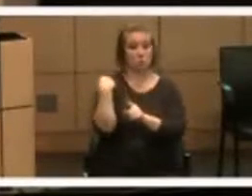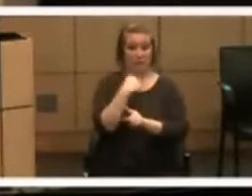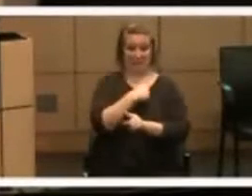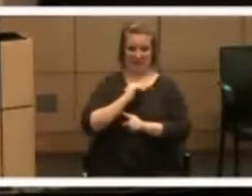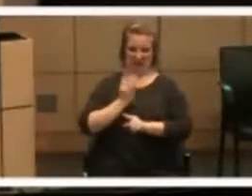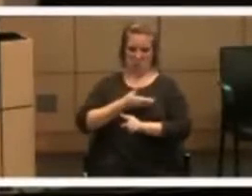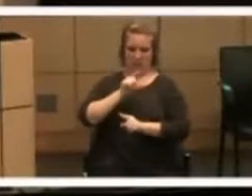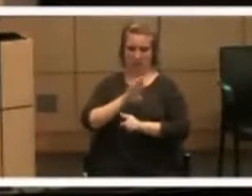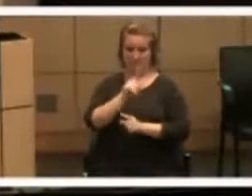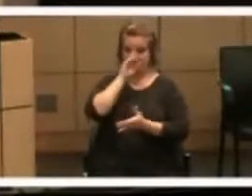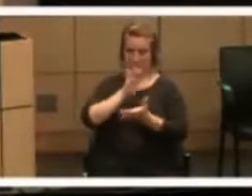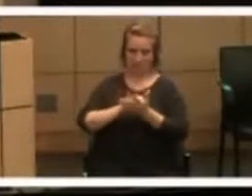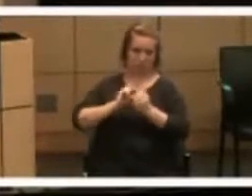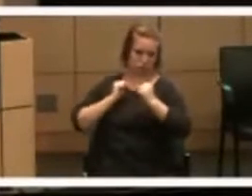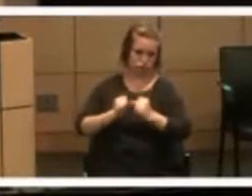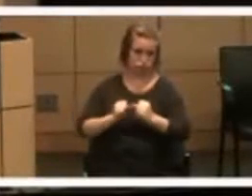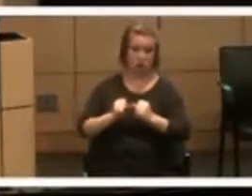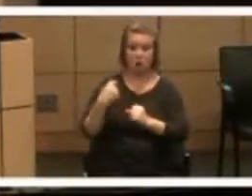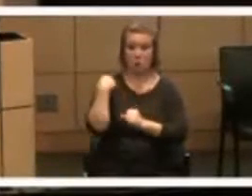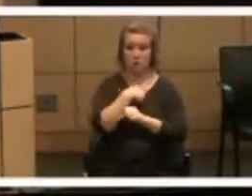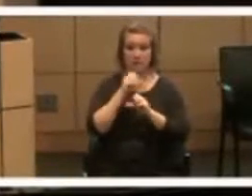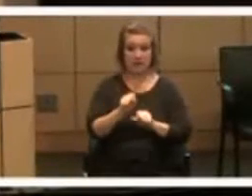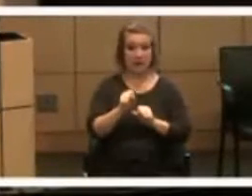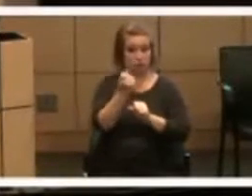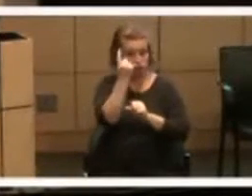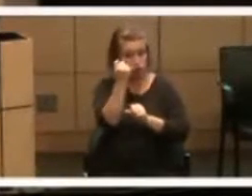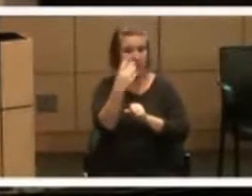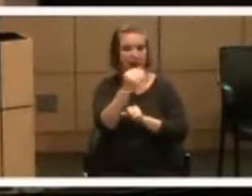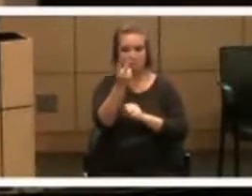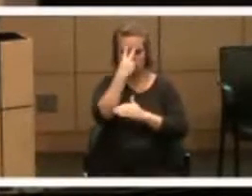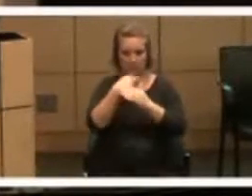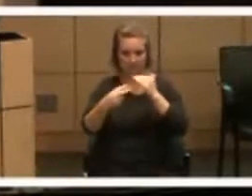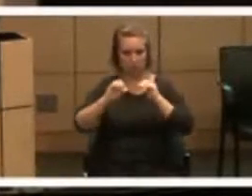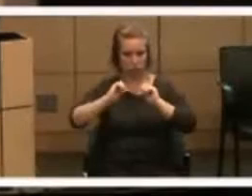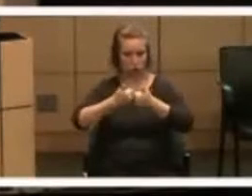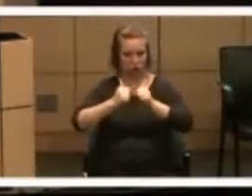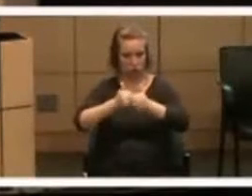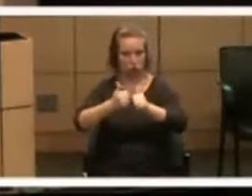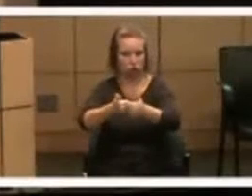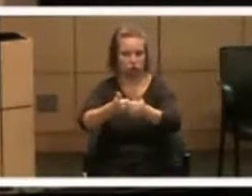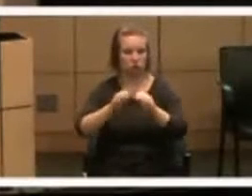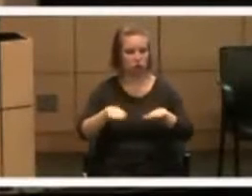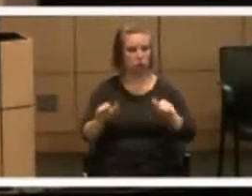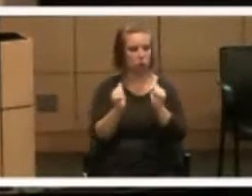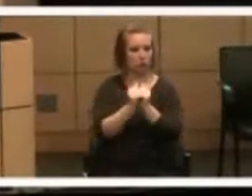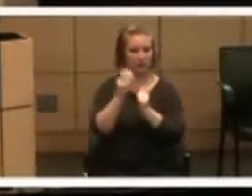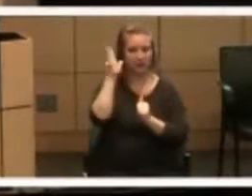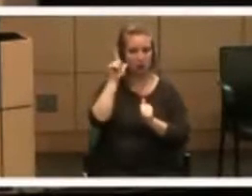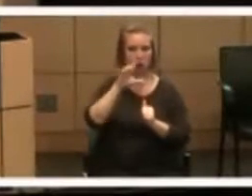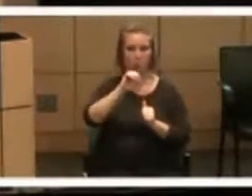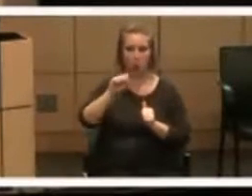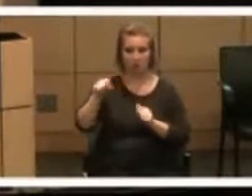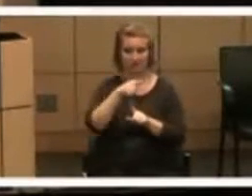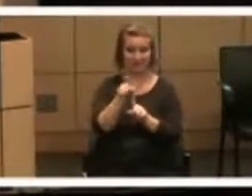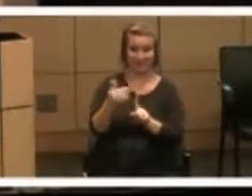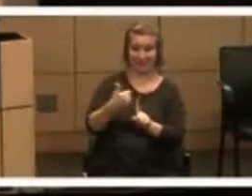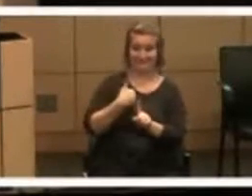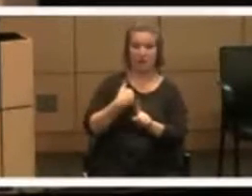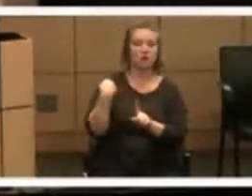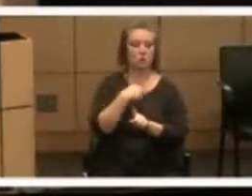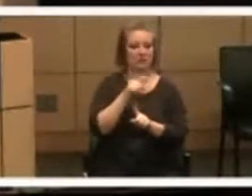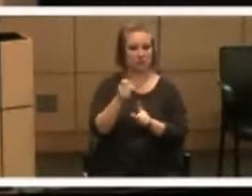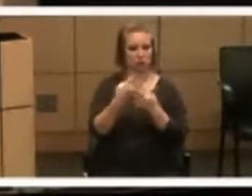order to understand and be able to predict the kind of challenges children with hearing loss have, we need to